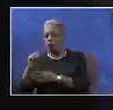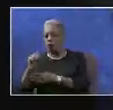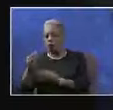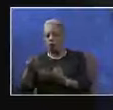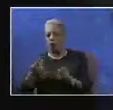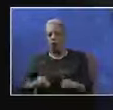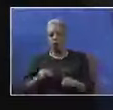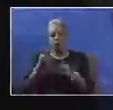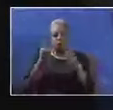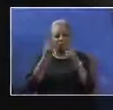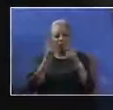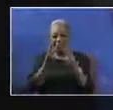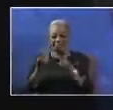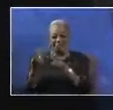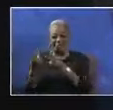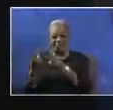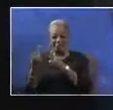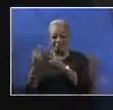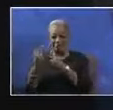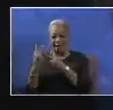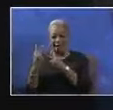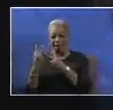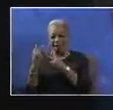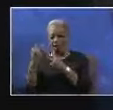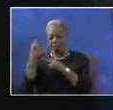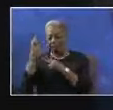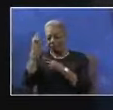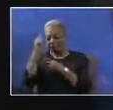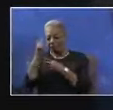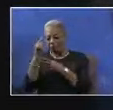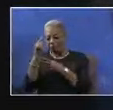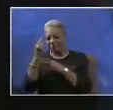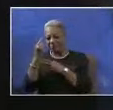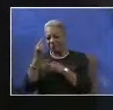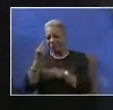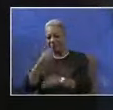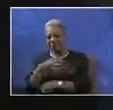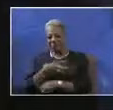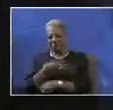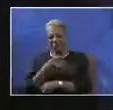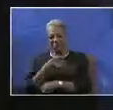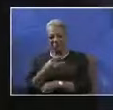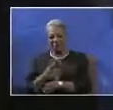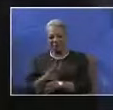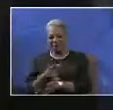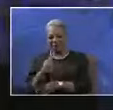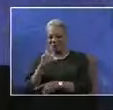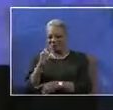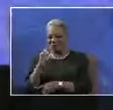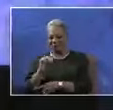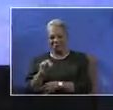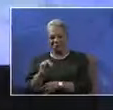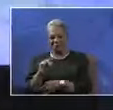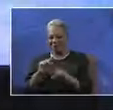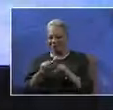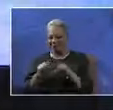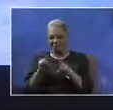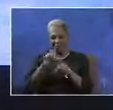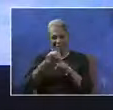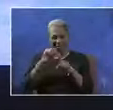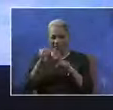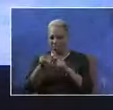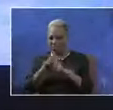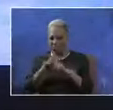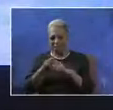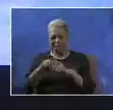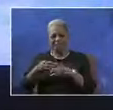see something that you didn't like that happened, you can say, I didn't like it at the time, but that crisis is what directed